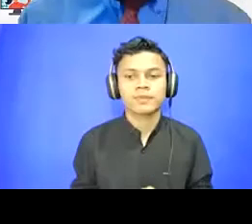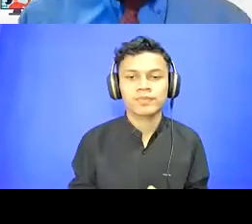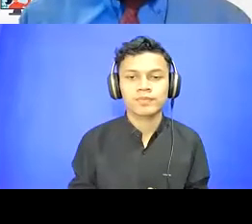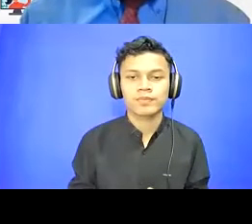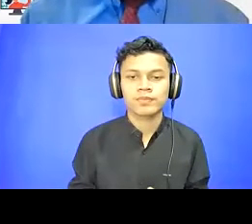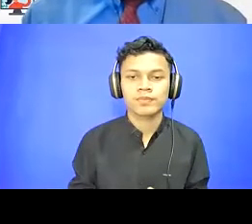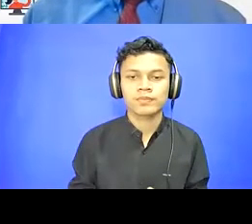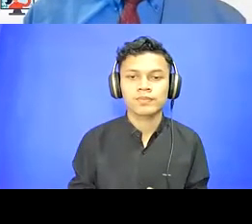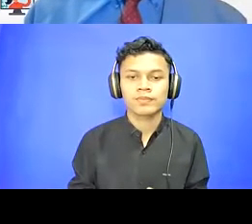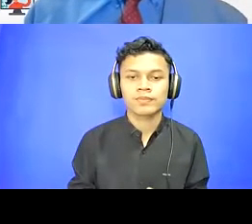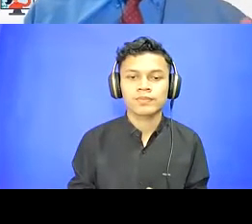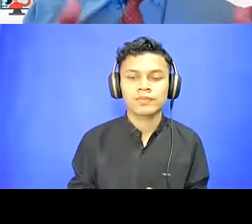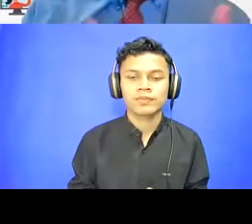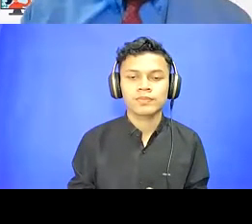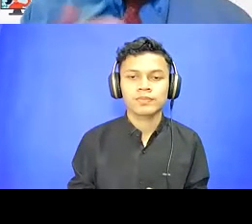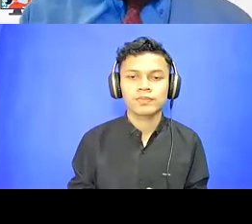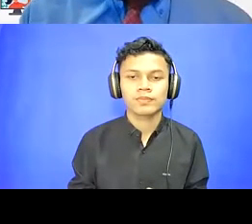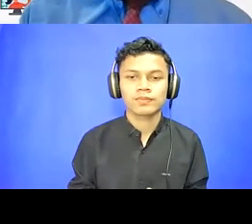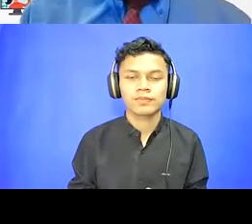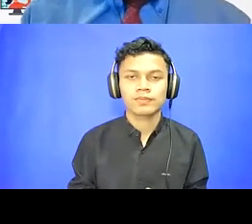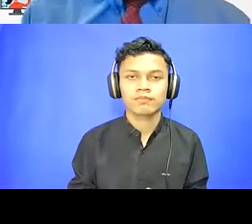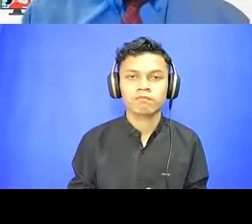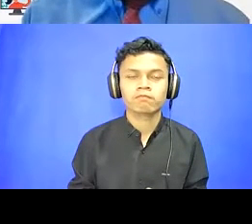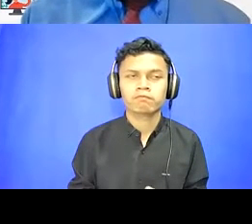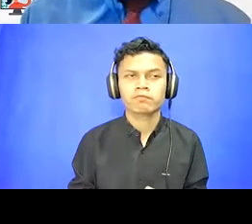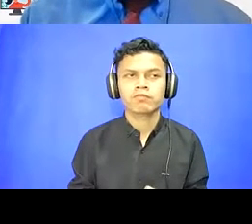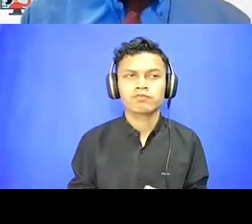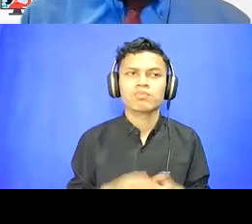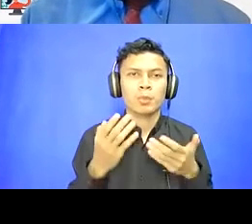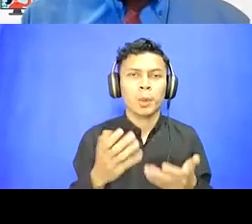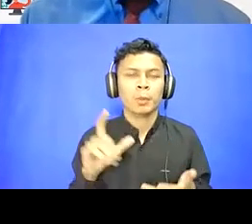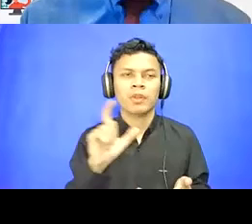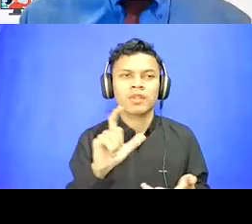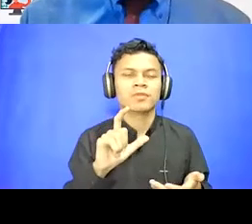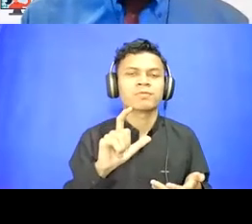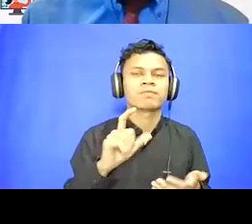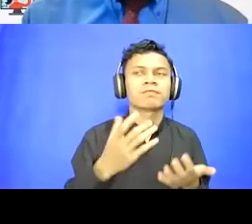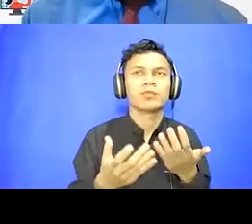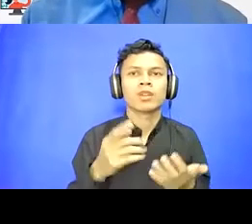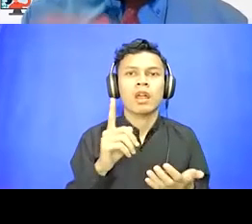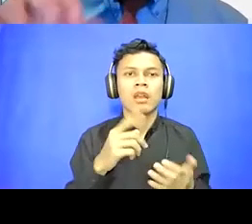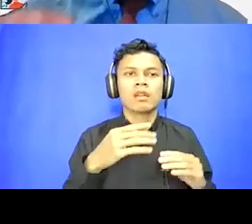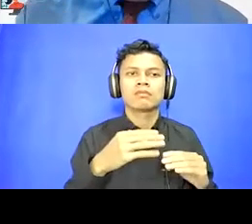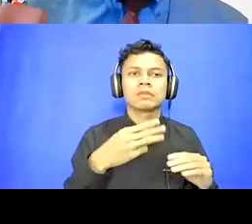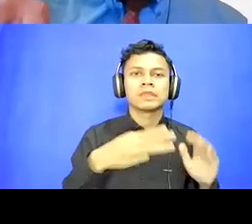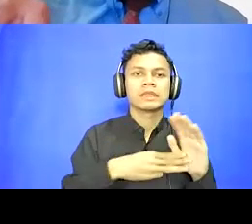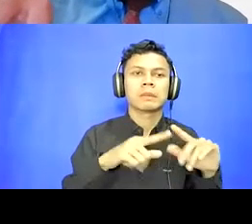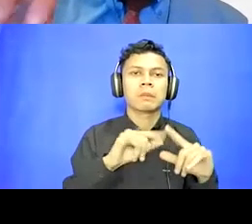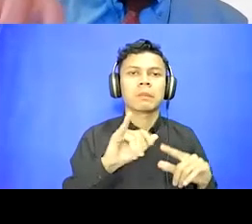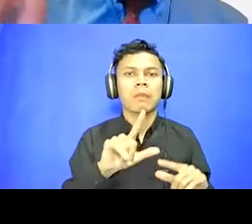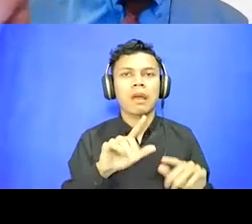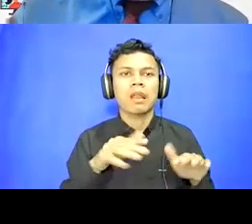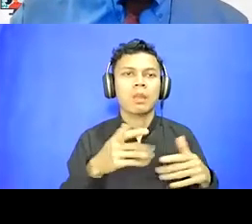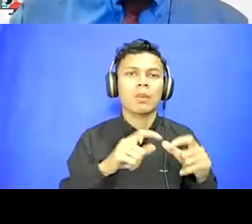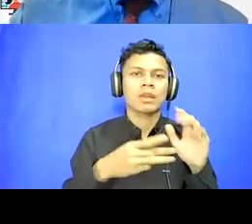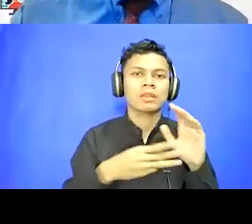to document an email message or an SMS message, a WhatsApp message, to be sure